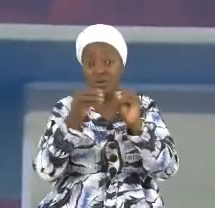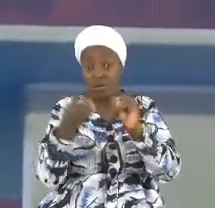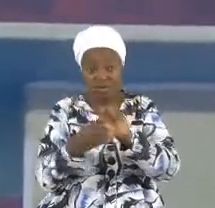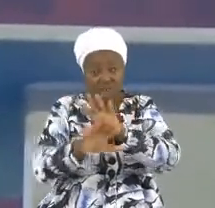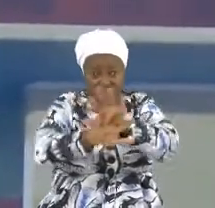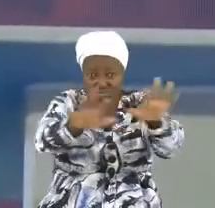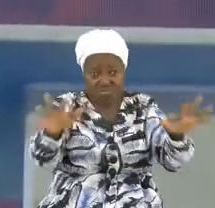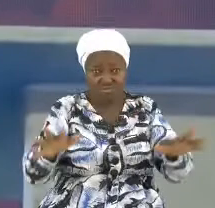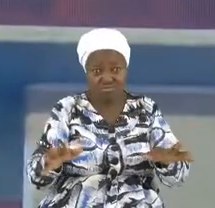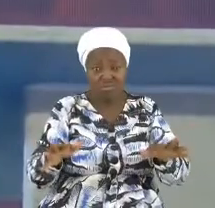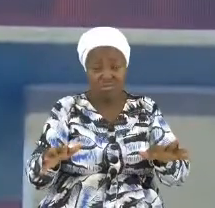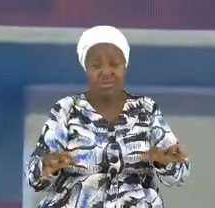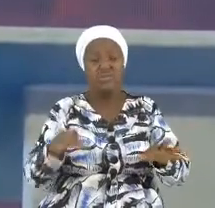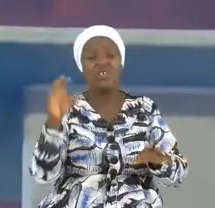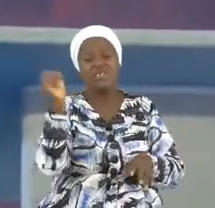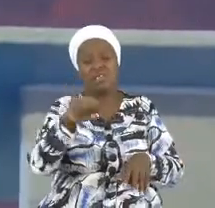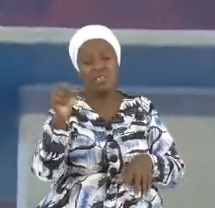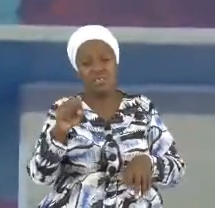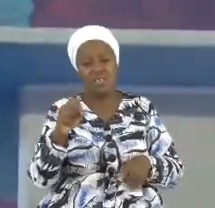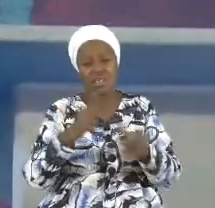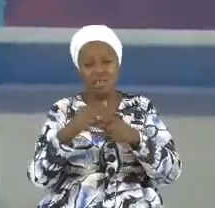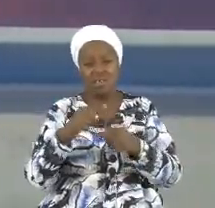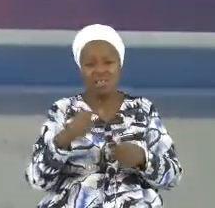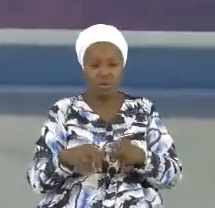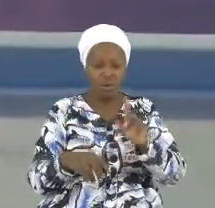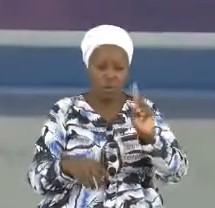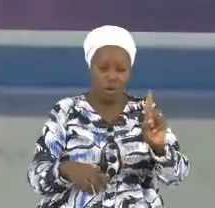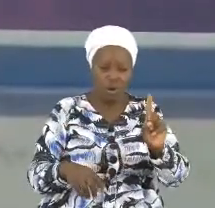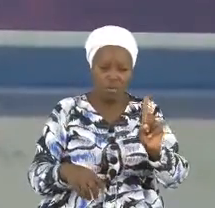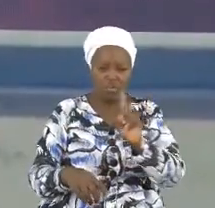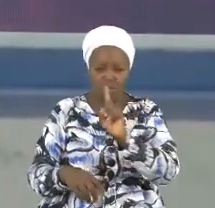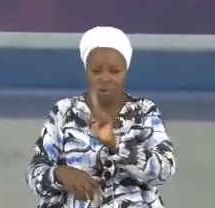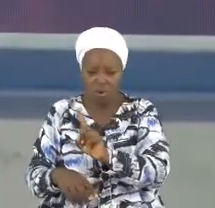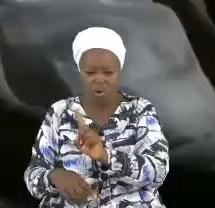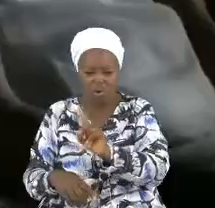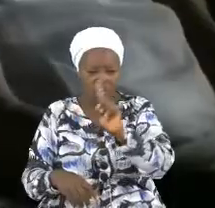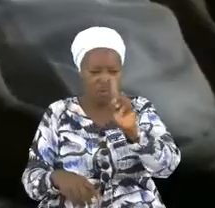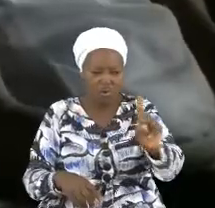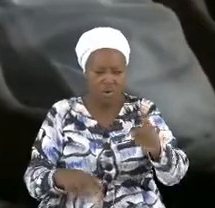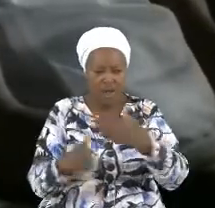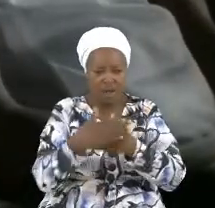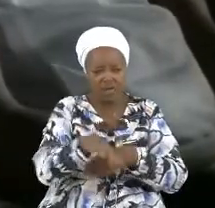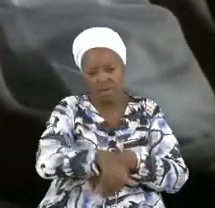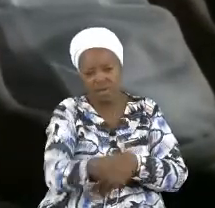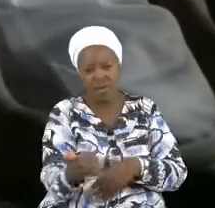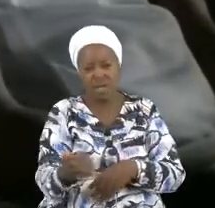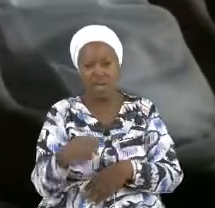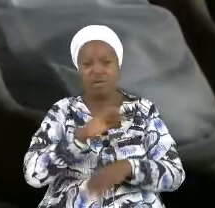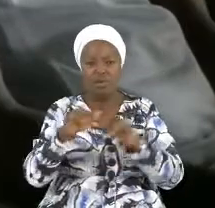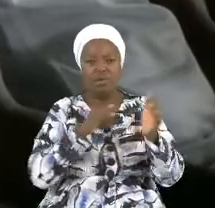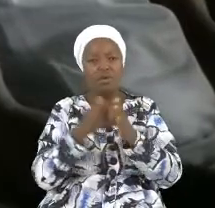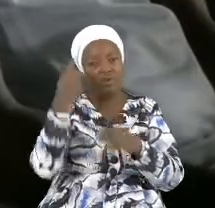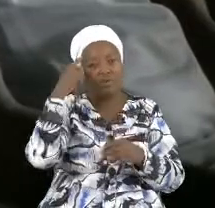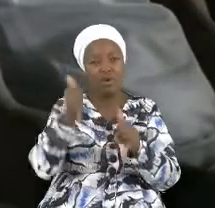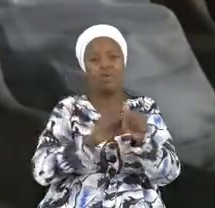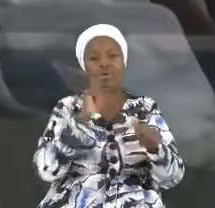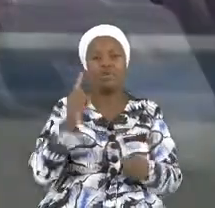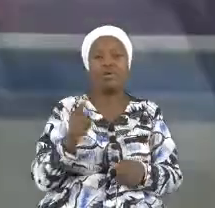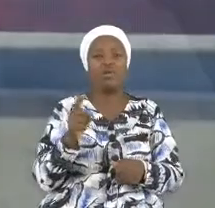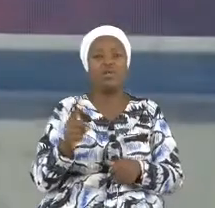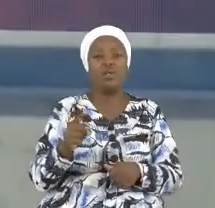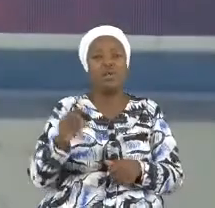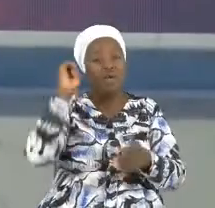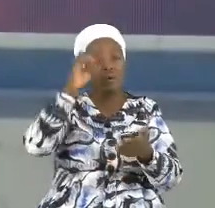one after the other, he'll do it for everyone. Amen. He will forgive you. Amen.